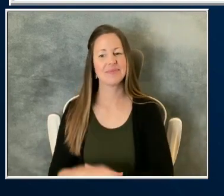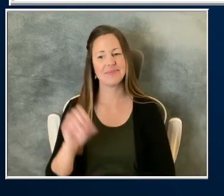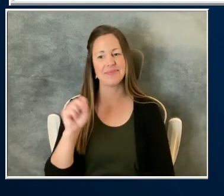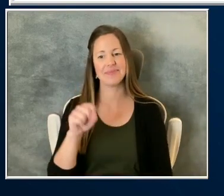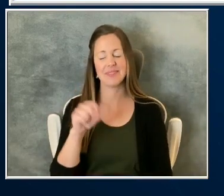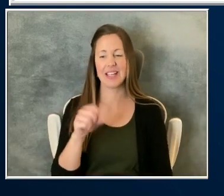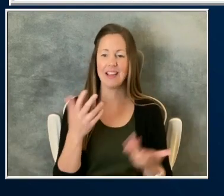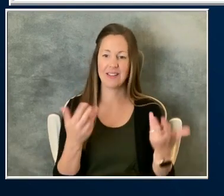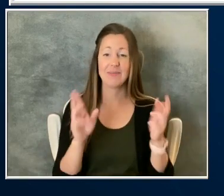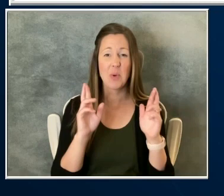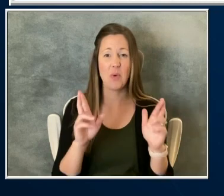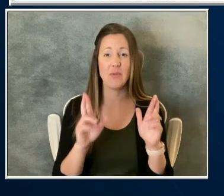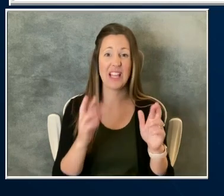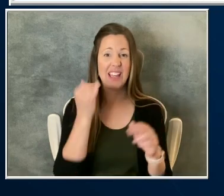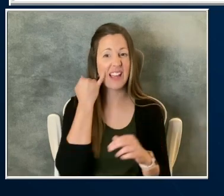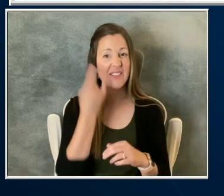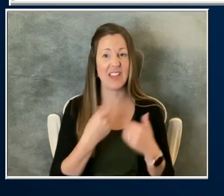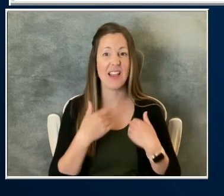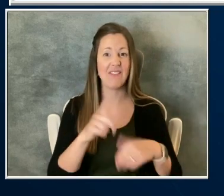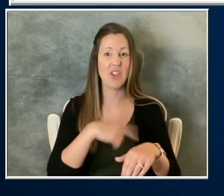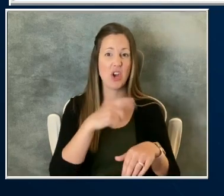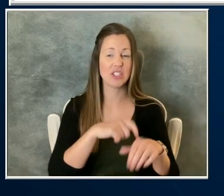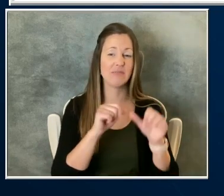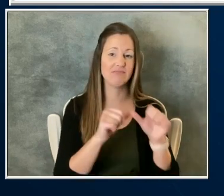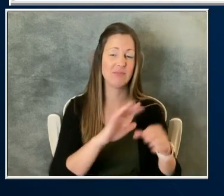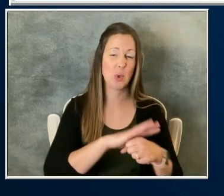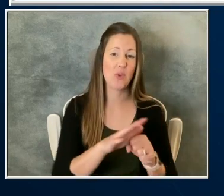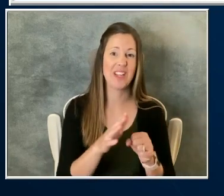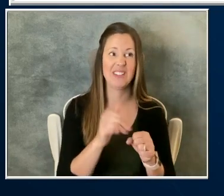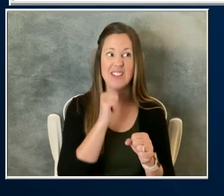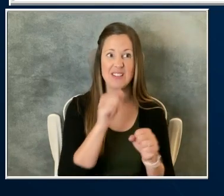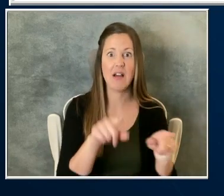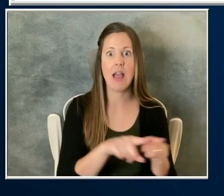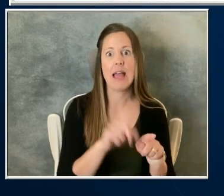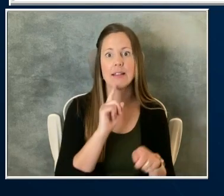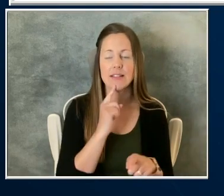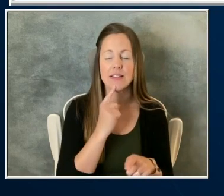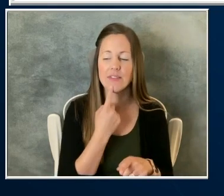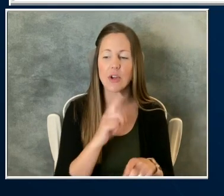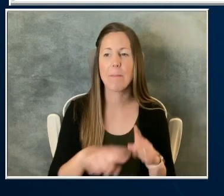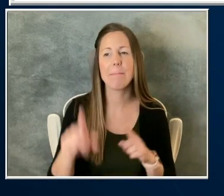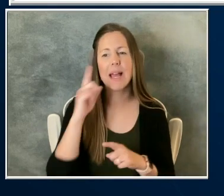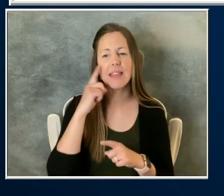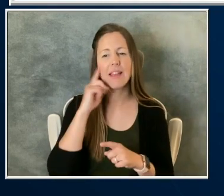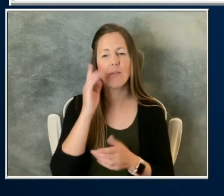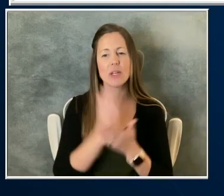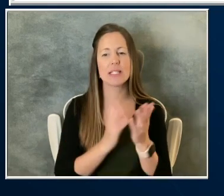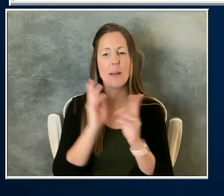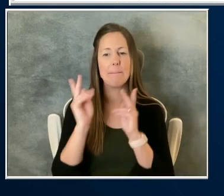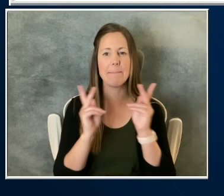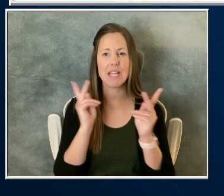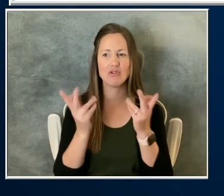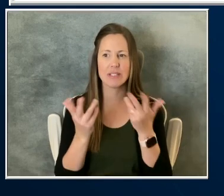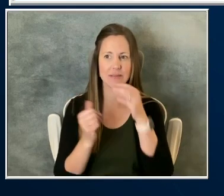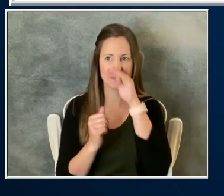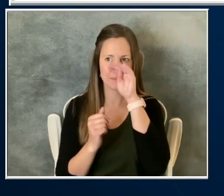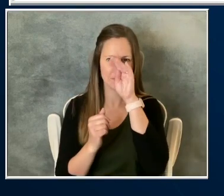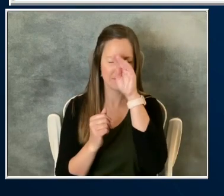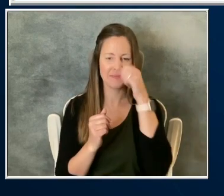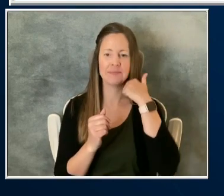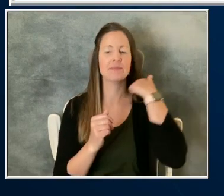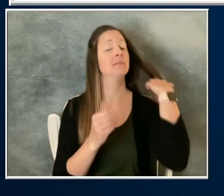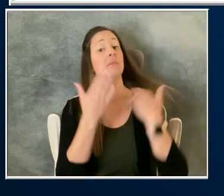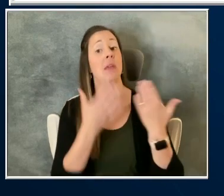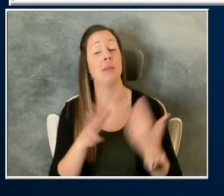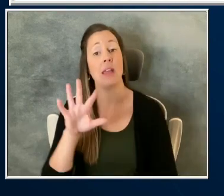do have long COVID, perhaps not as severe. But I think for some patients, especially if you get a double whammy, let's say you've had influenza or something else and then you get